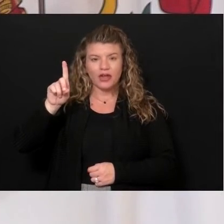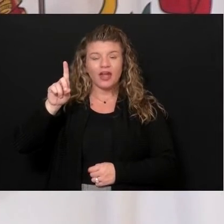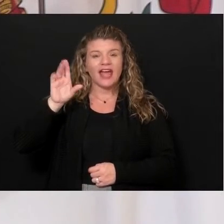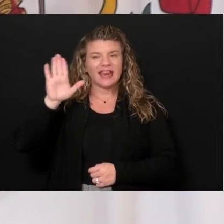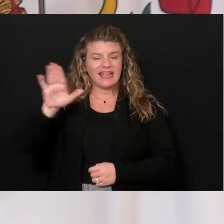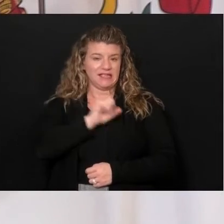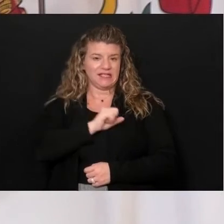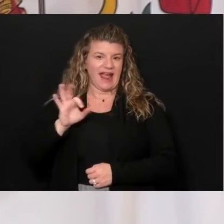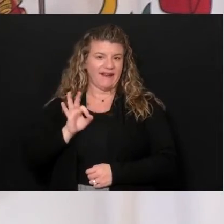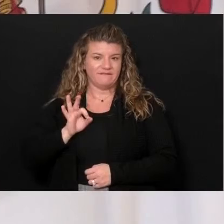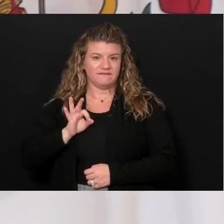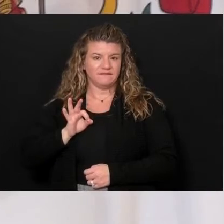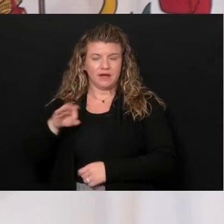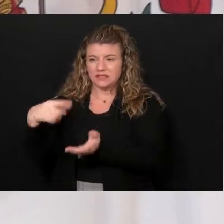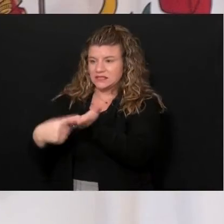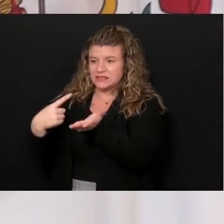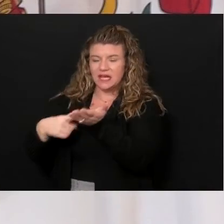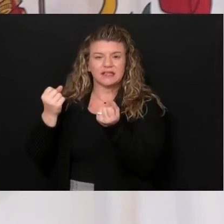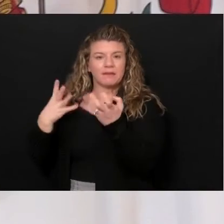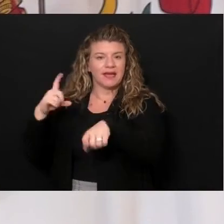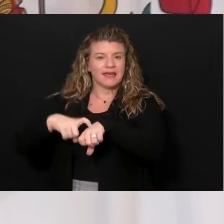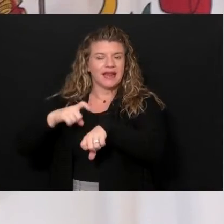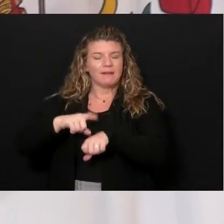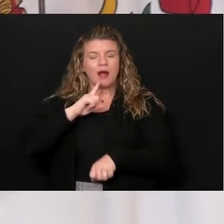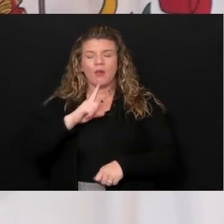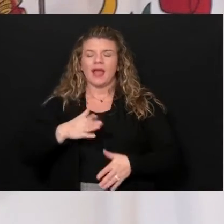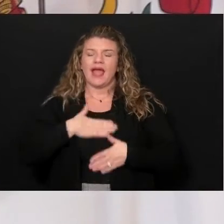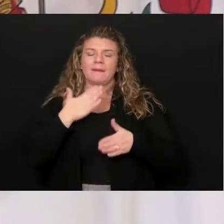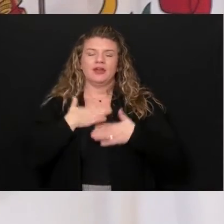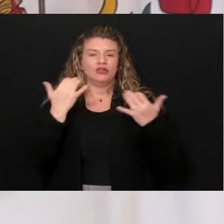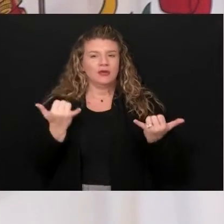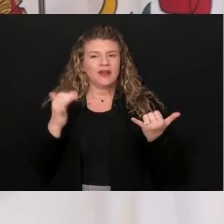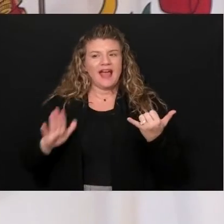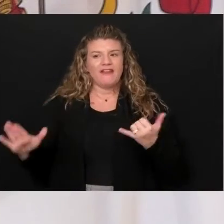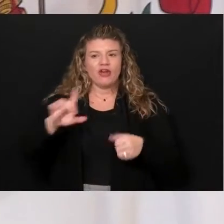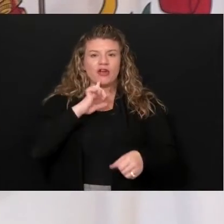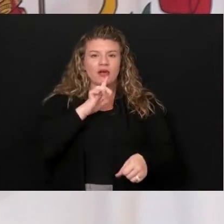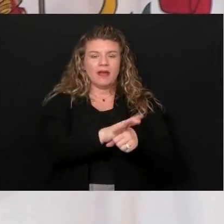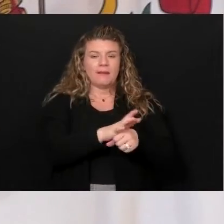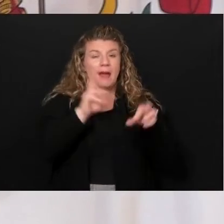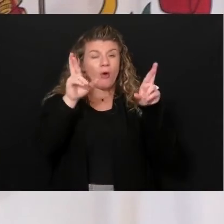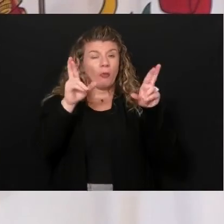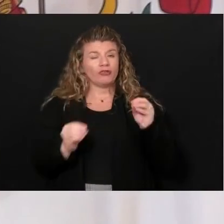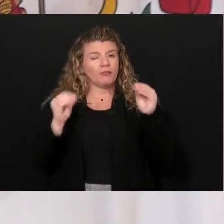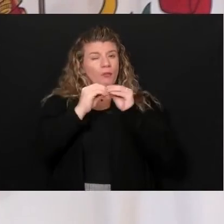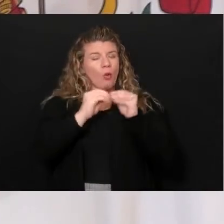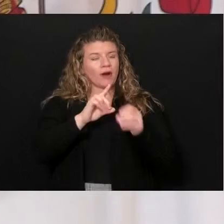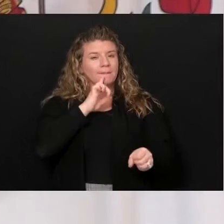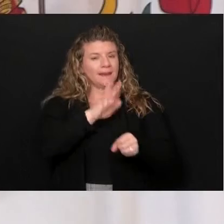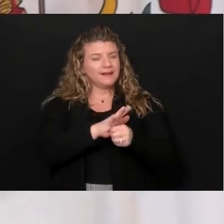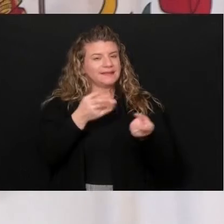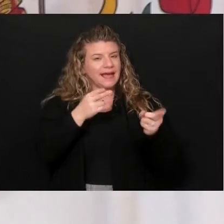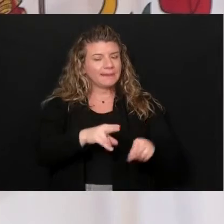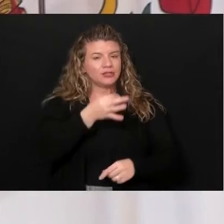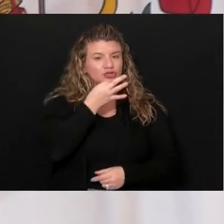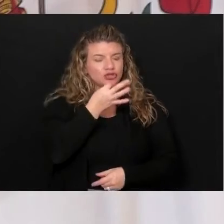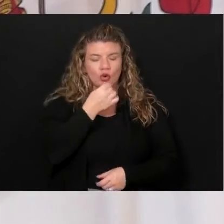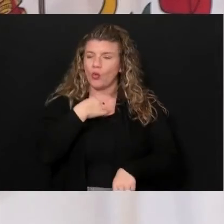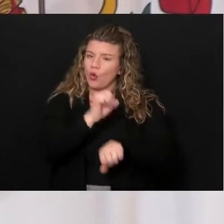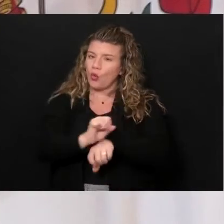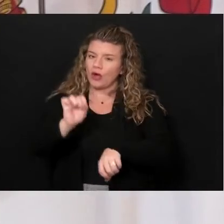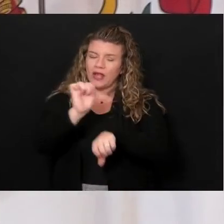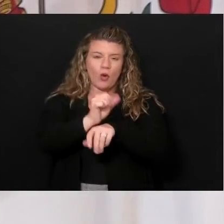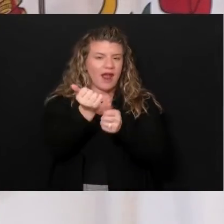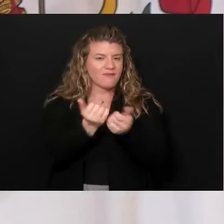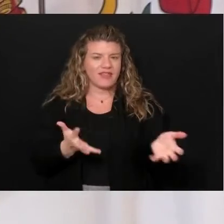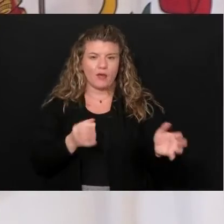and his staff. And I'm grateful today of this commitment. I hope there's going to be more commitments right around the corner. We're working them all,